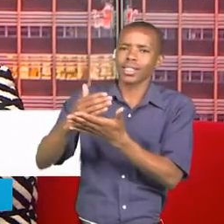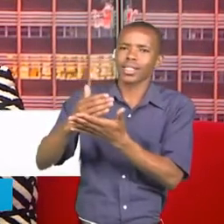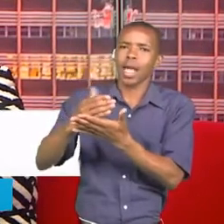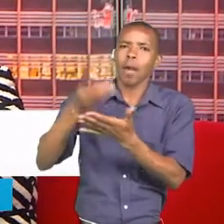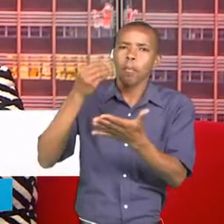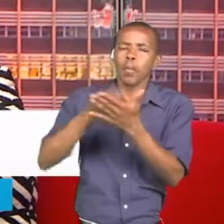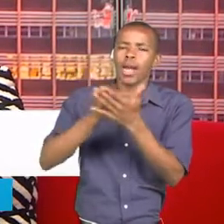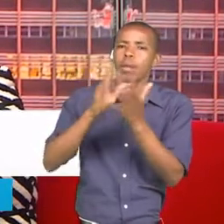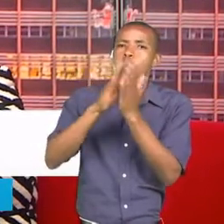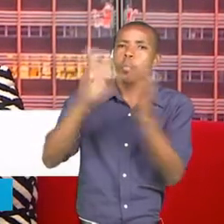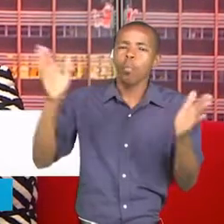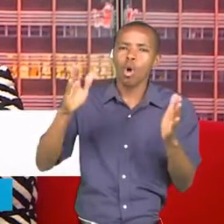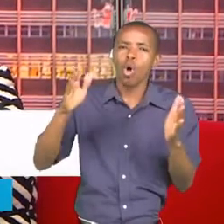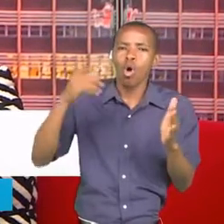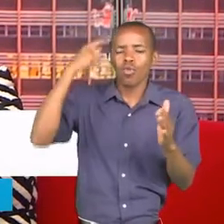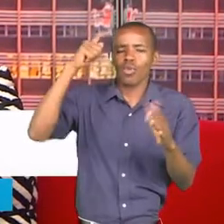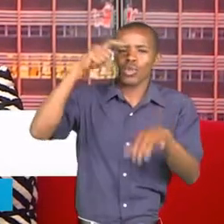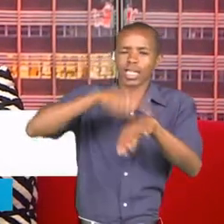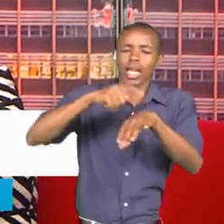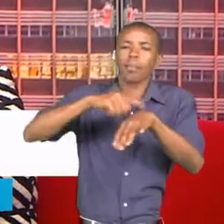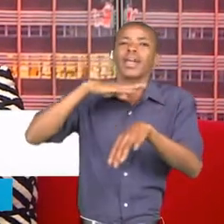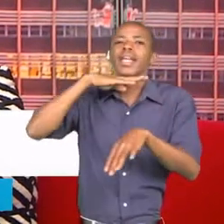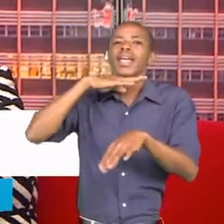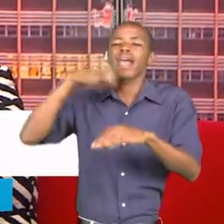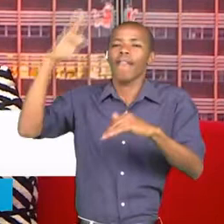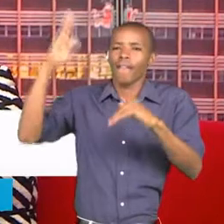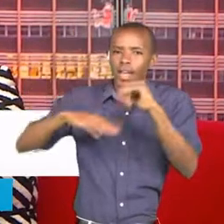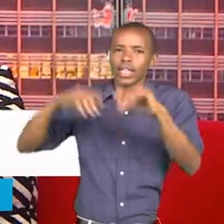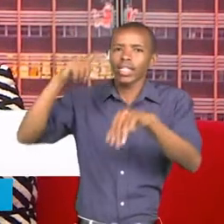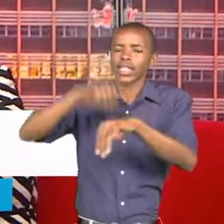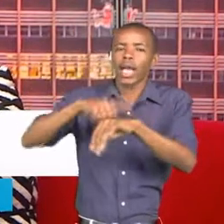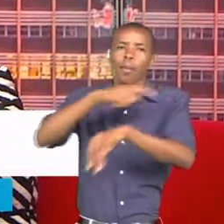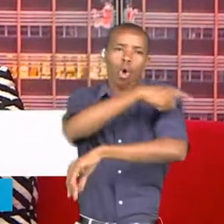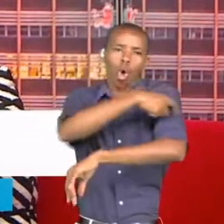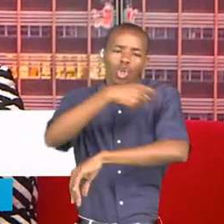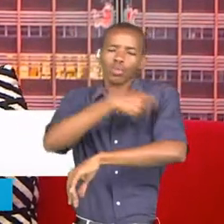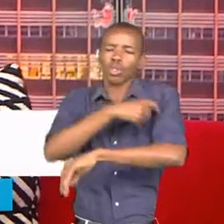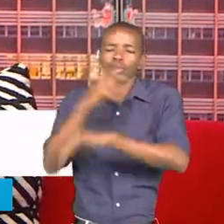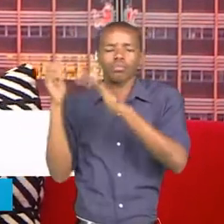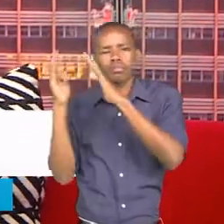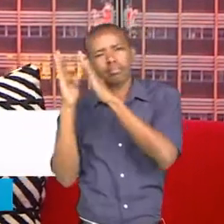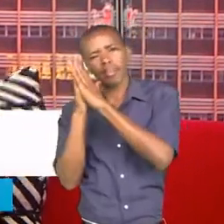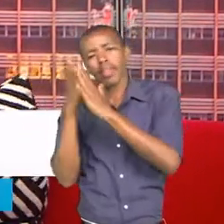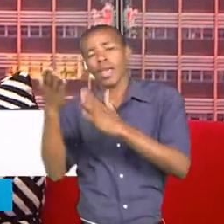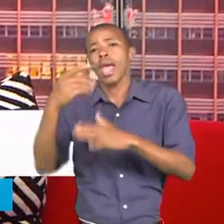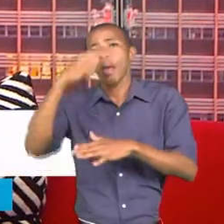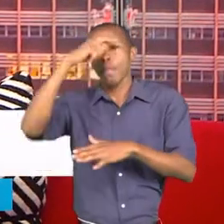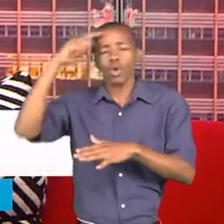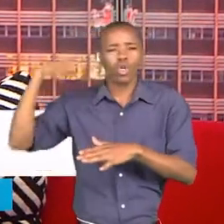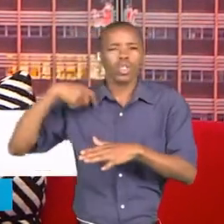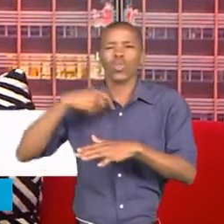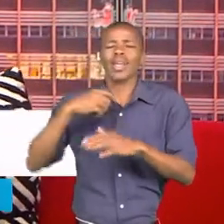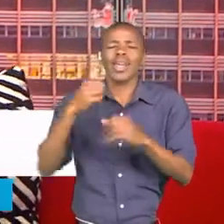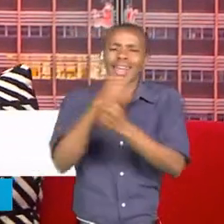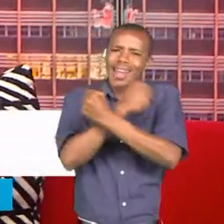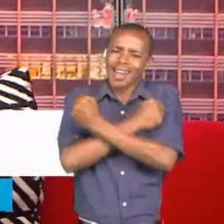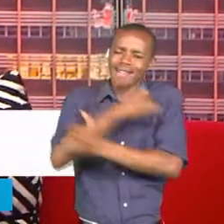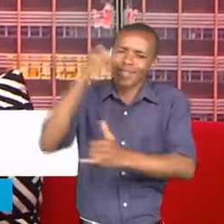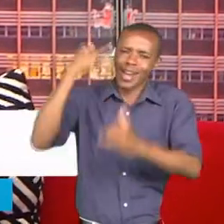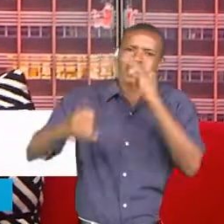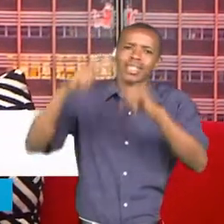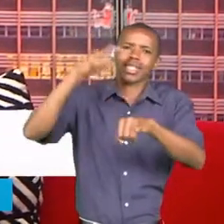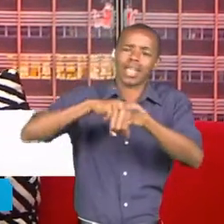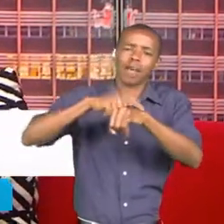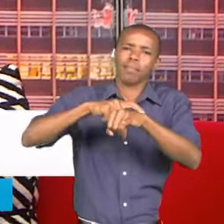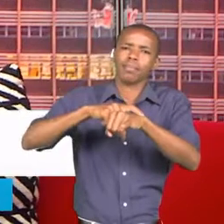money fundraised for you when you are dead yeah. than for you when you are in the hospital bed? That's true. That's Why? True. Because we like last minute. And, mm-hmm. and that's how we